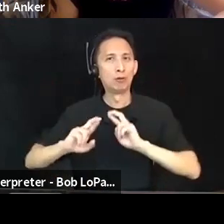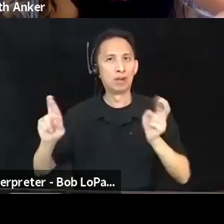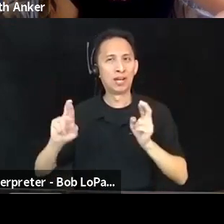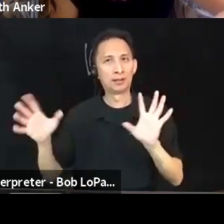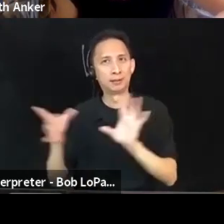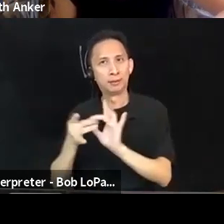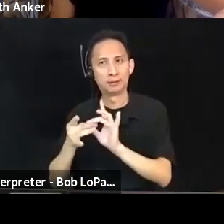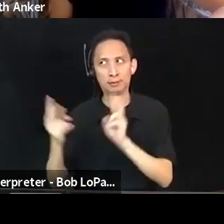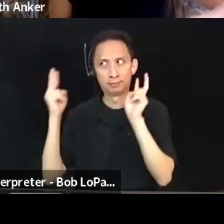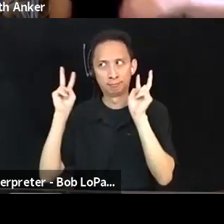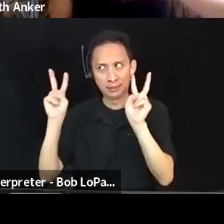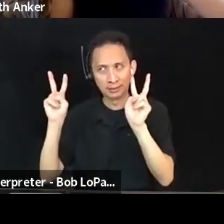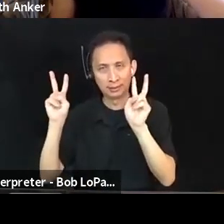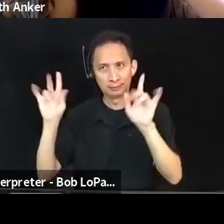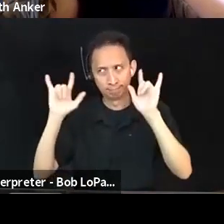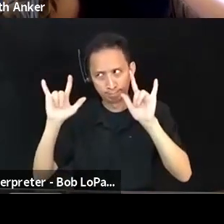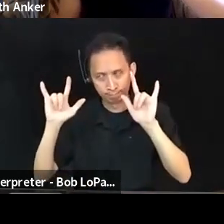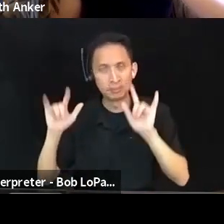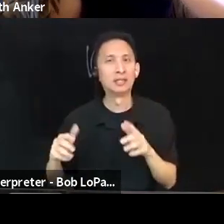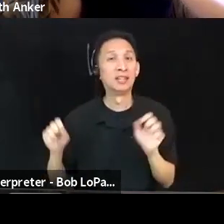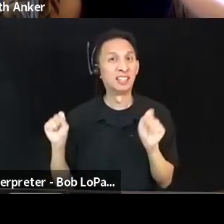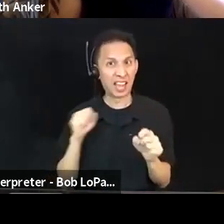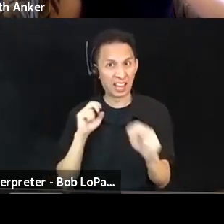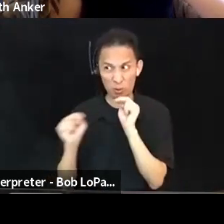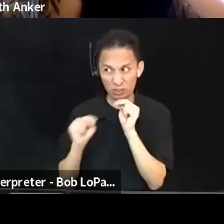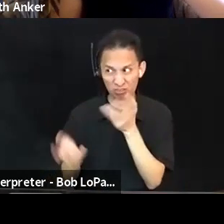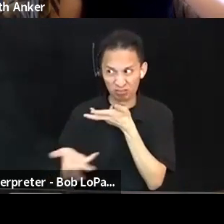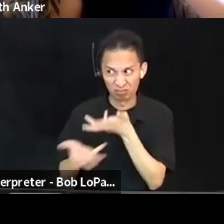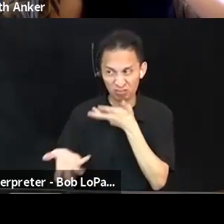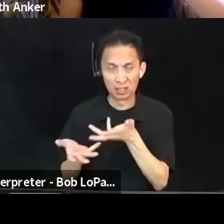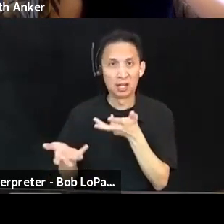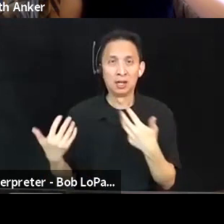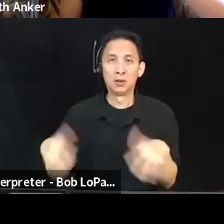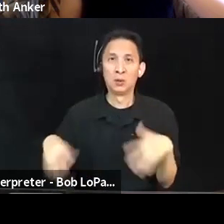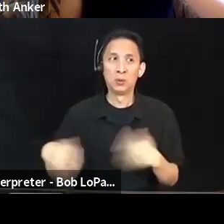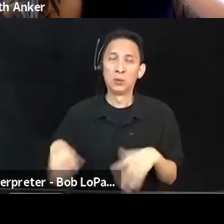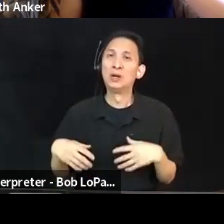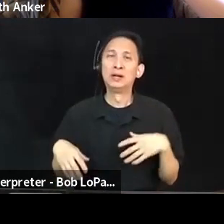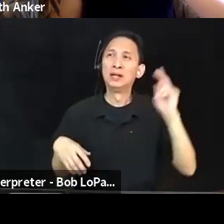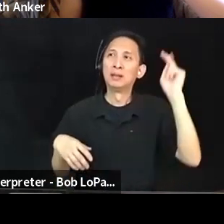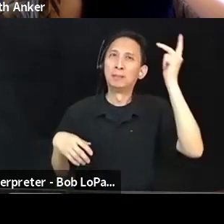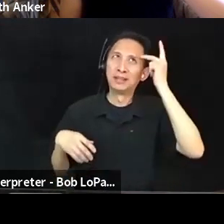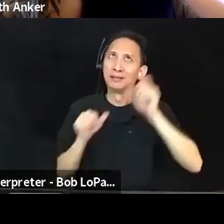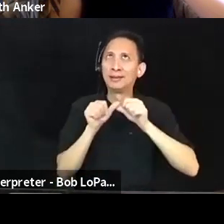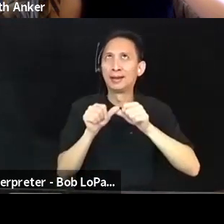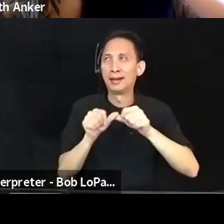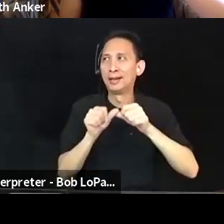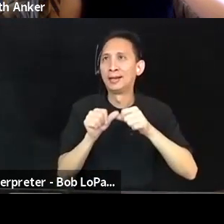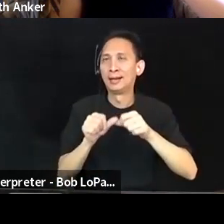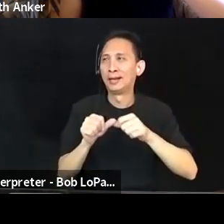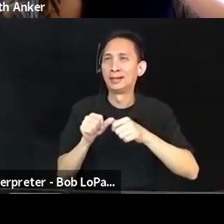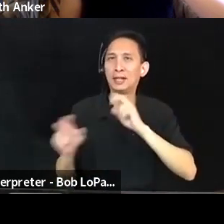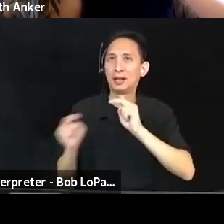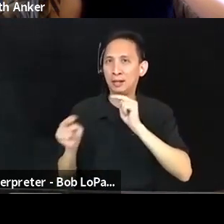that they can be negotiated, that the political is a matter of constant, permanent